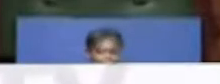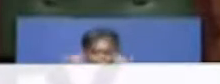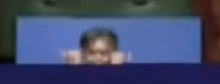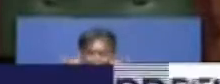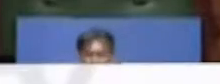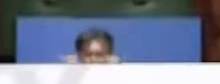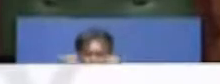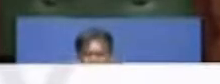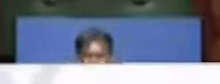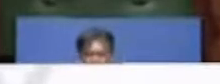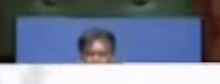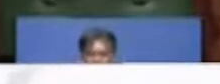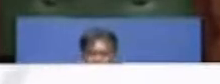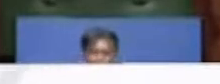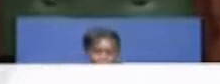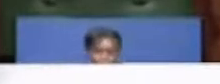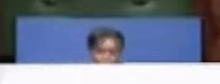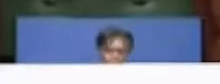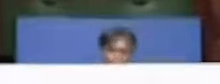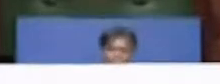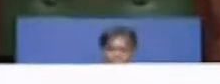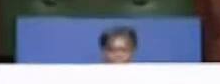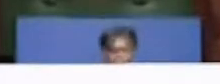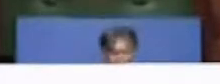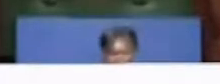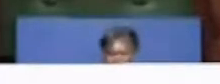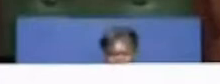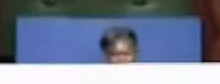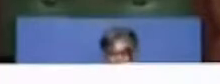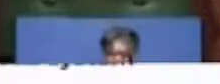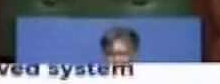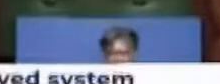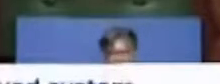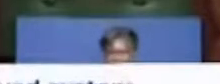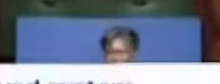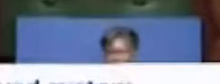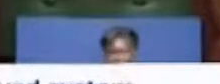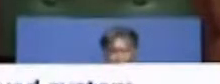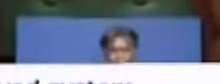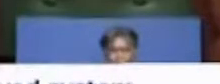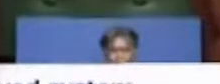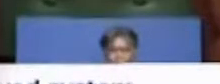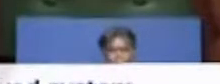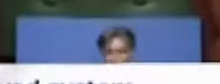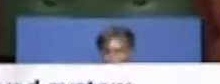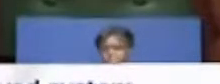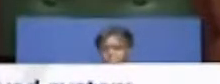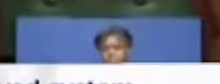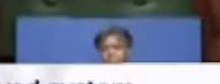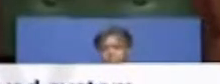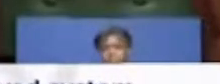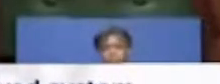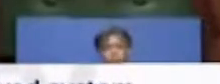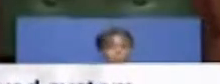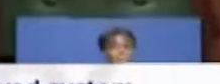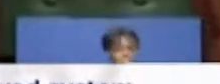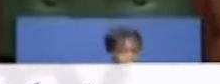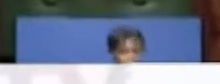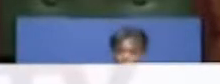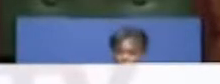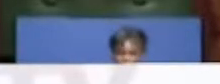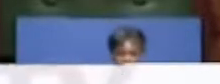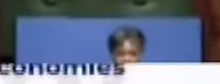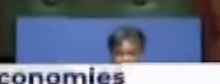would reverse the gains painfully secured, our impressive development record of accomplishment would be an